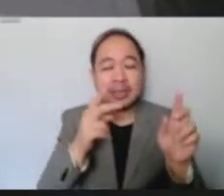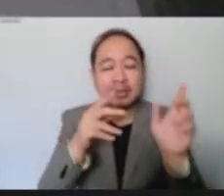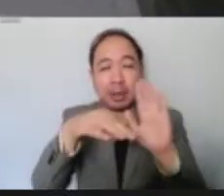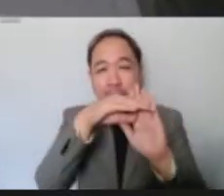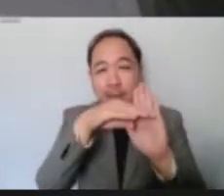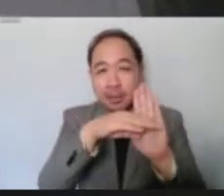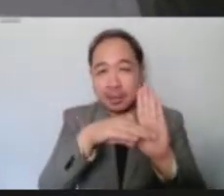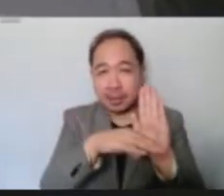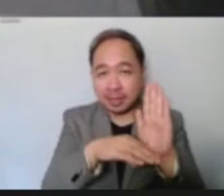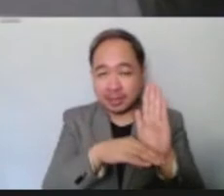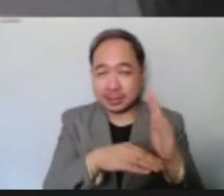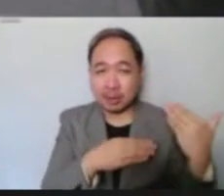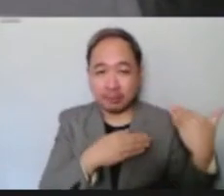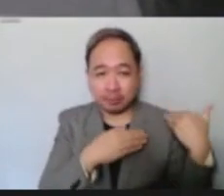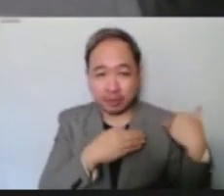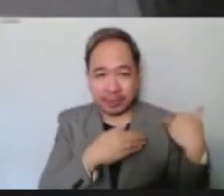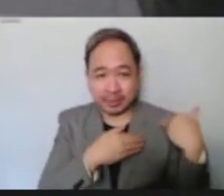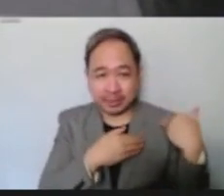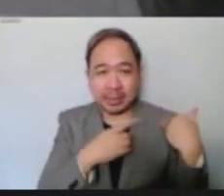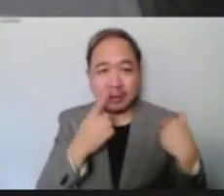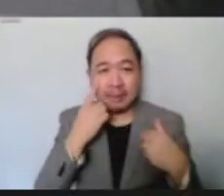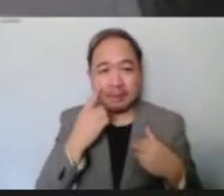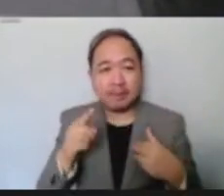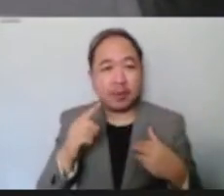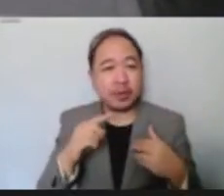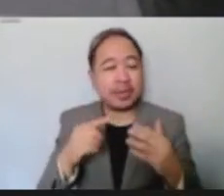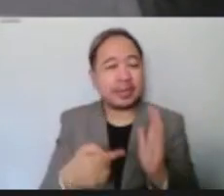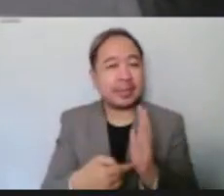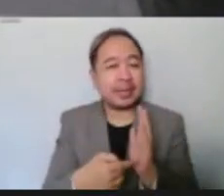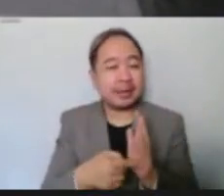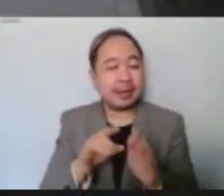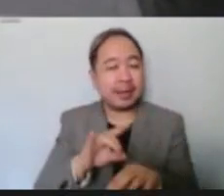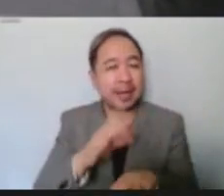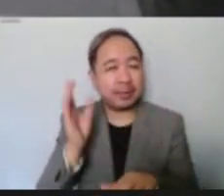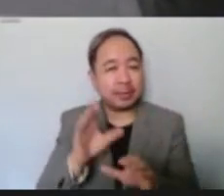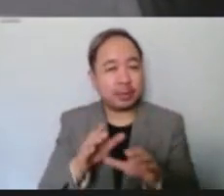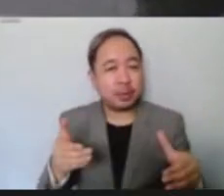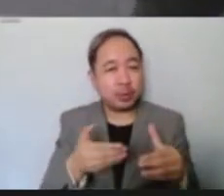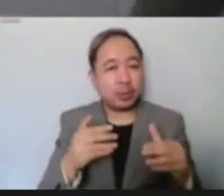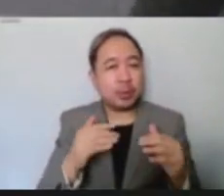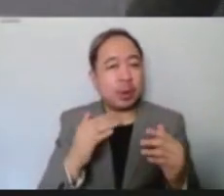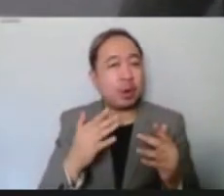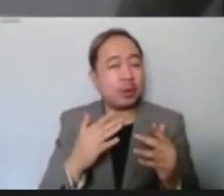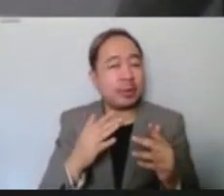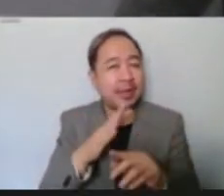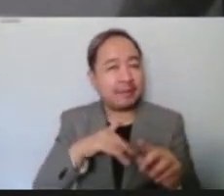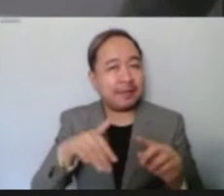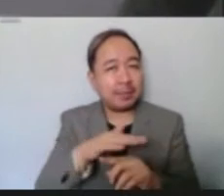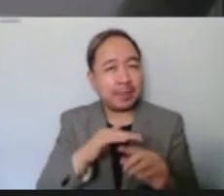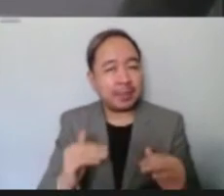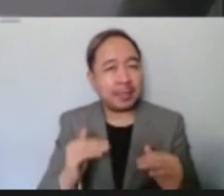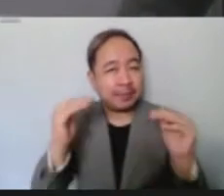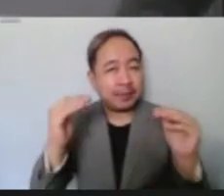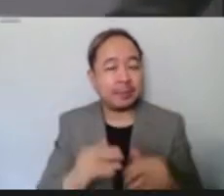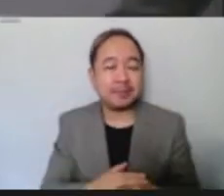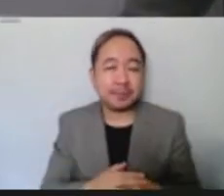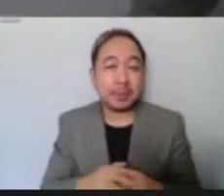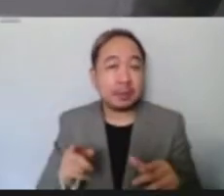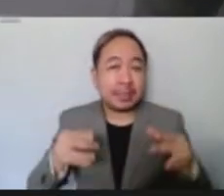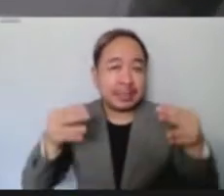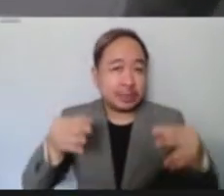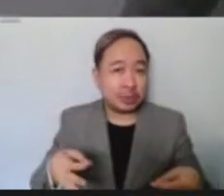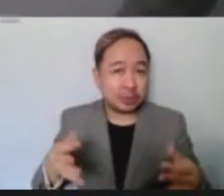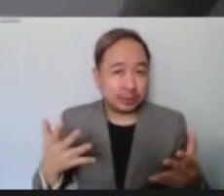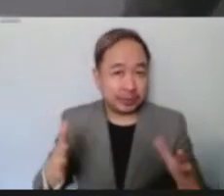on environment and development which I will Briefly summarize a decision was taken by the committee on environment and development